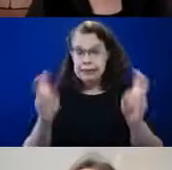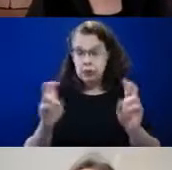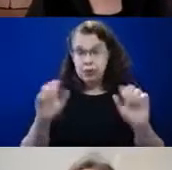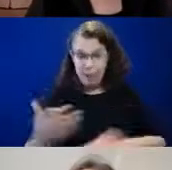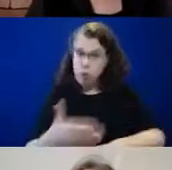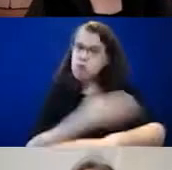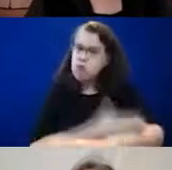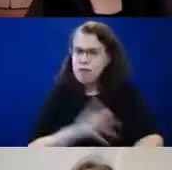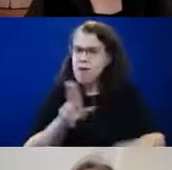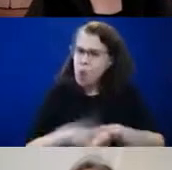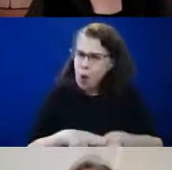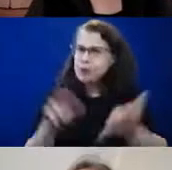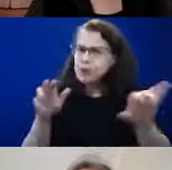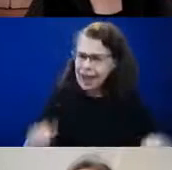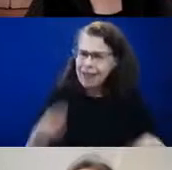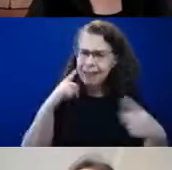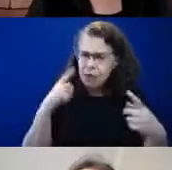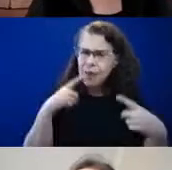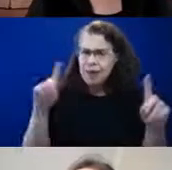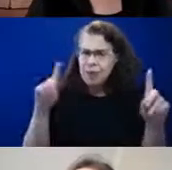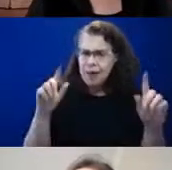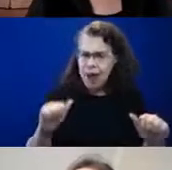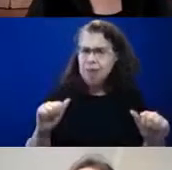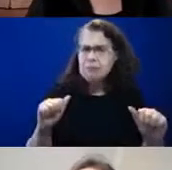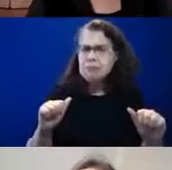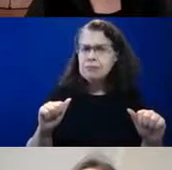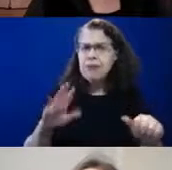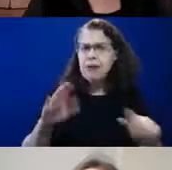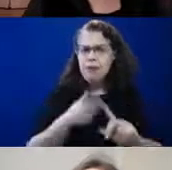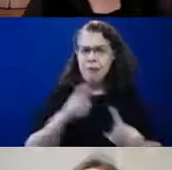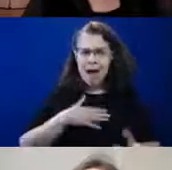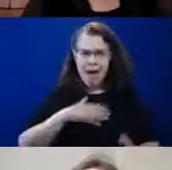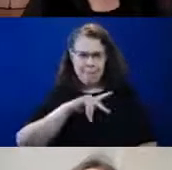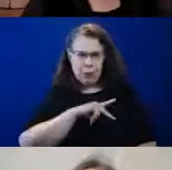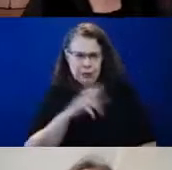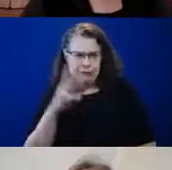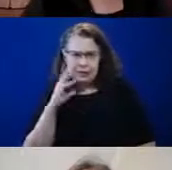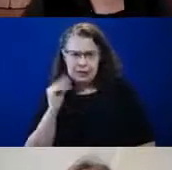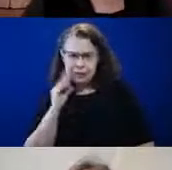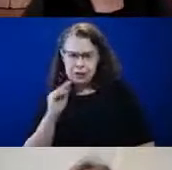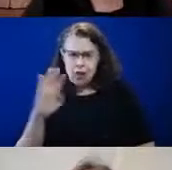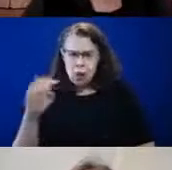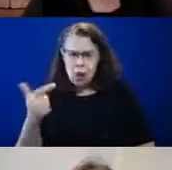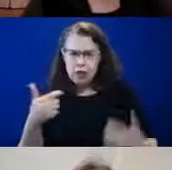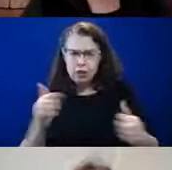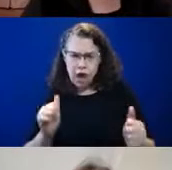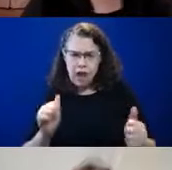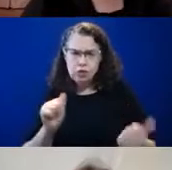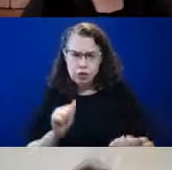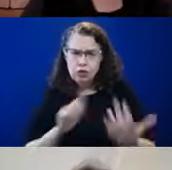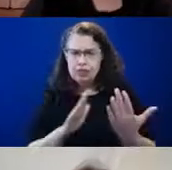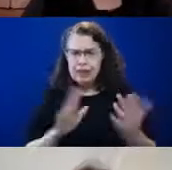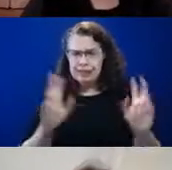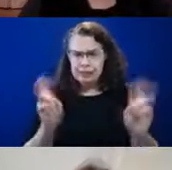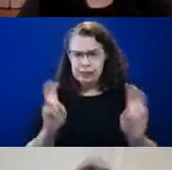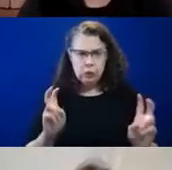Of course. I think we can all achieve to do better. But LaGuardia, from my personal experience, does try to address these issues.